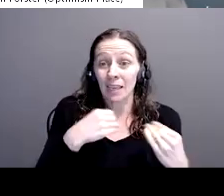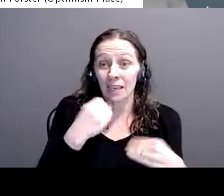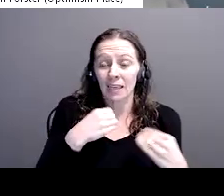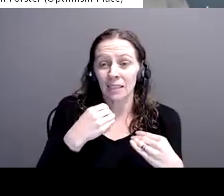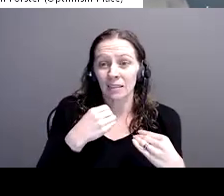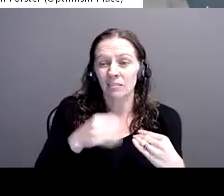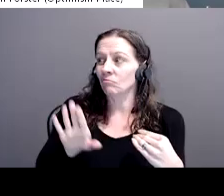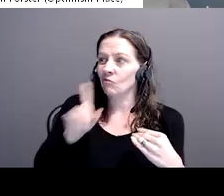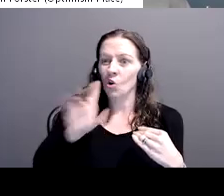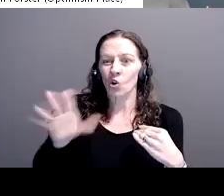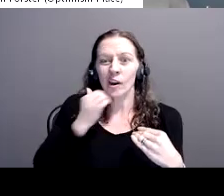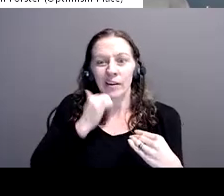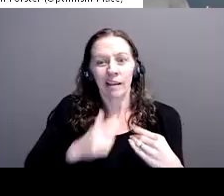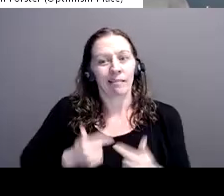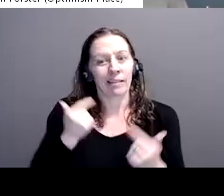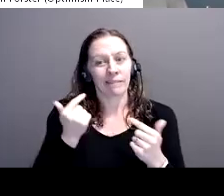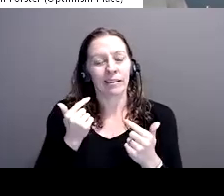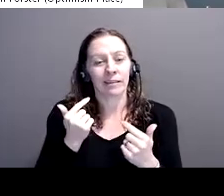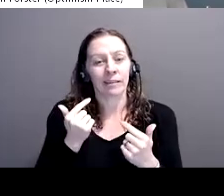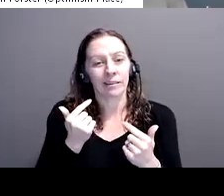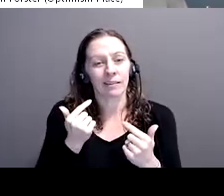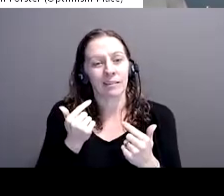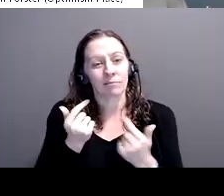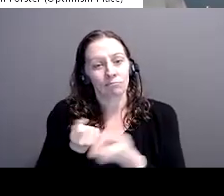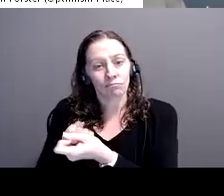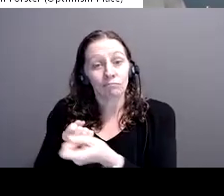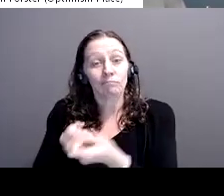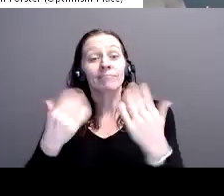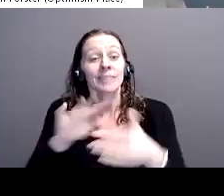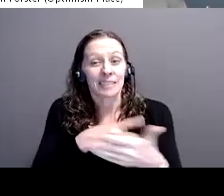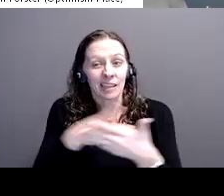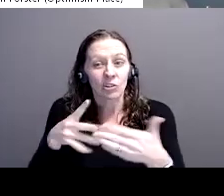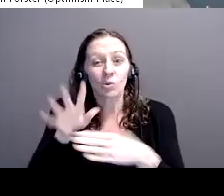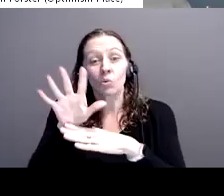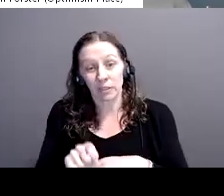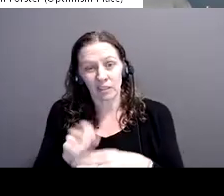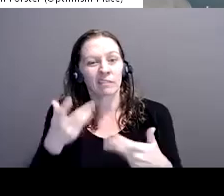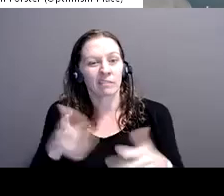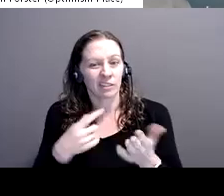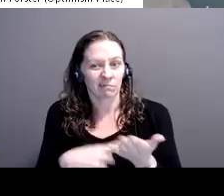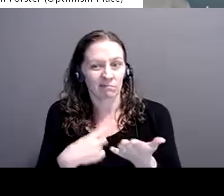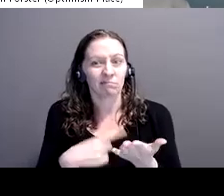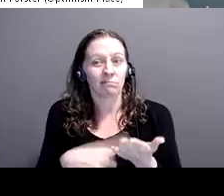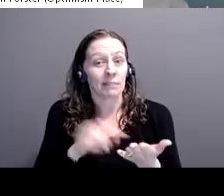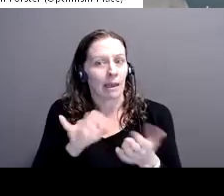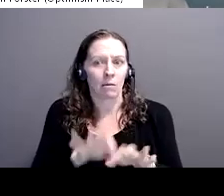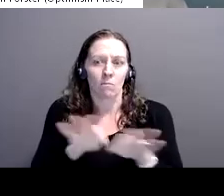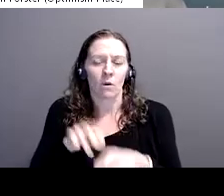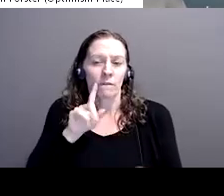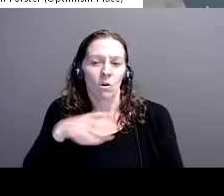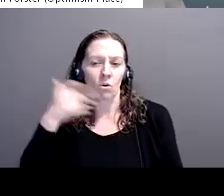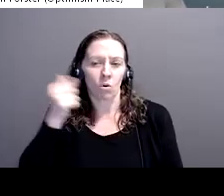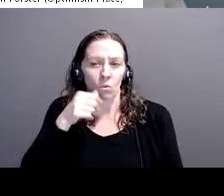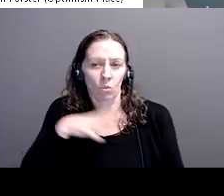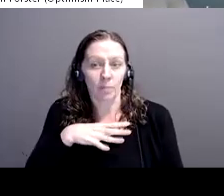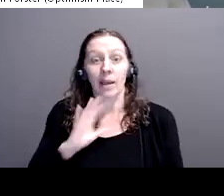of daily living. I talked about kind of schedule and routines has been really important for us